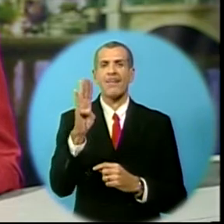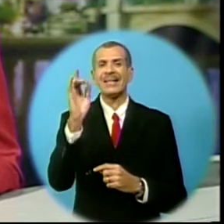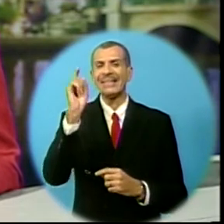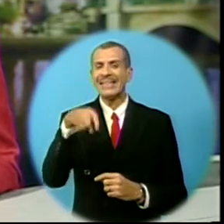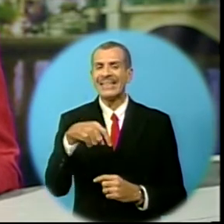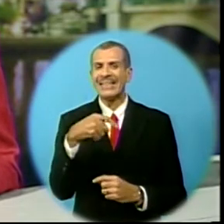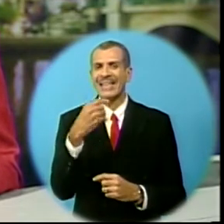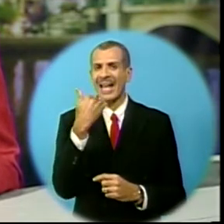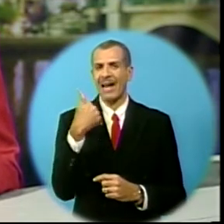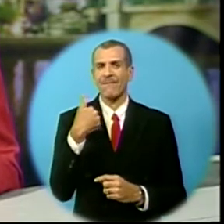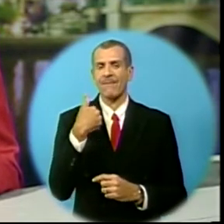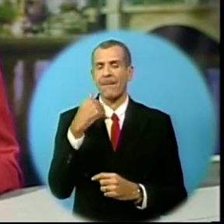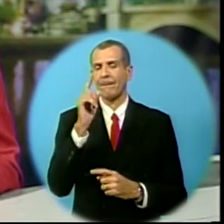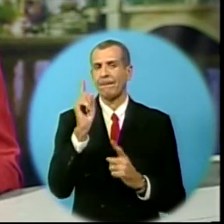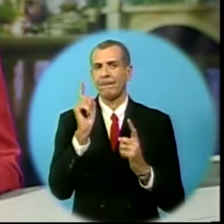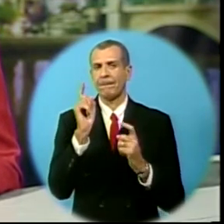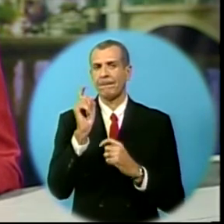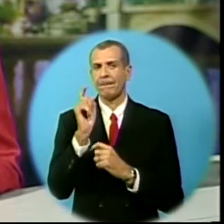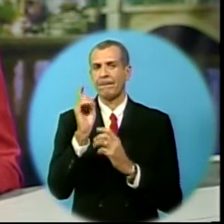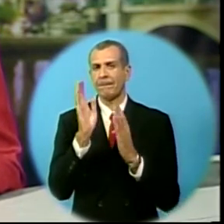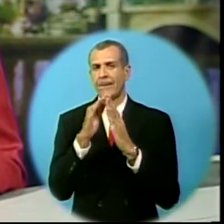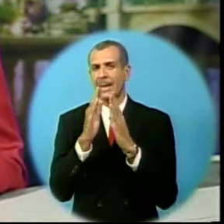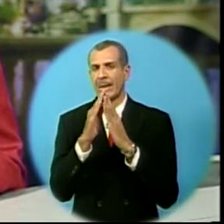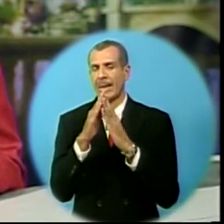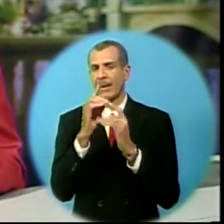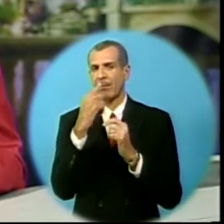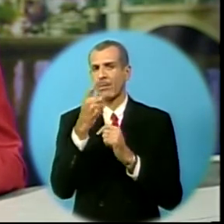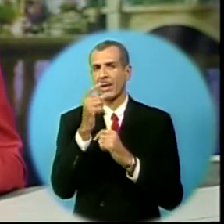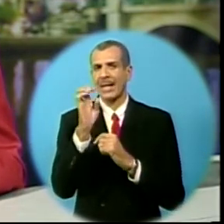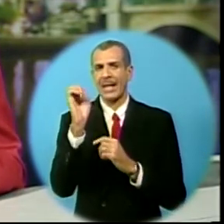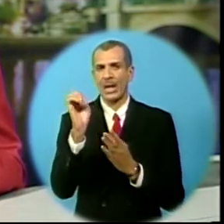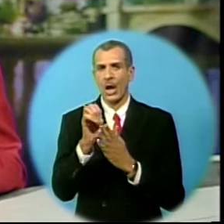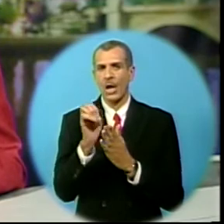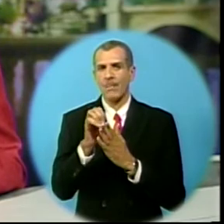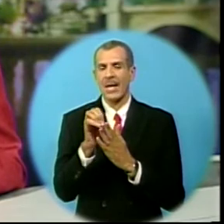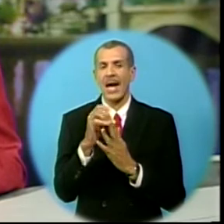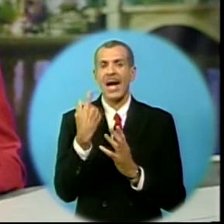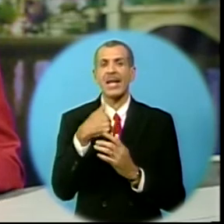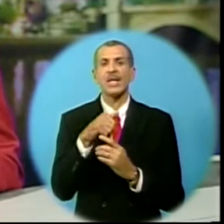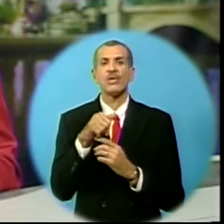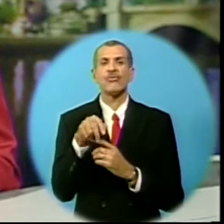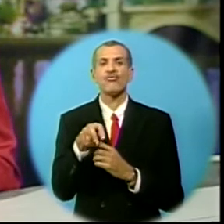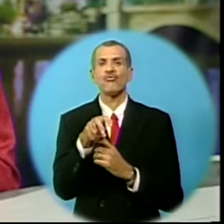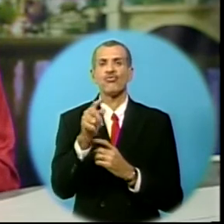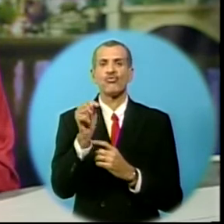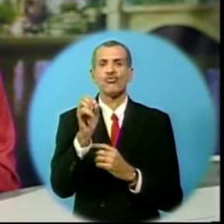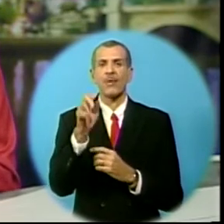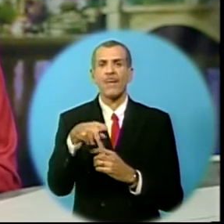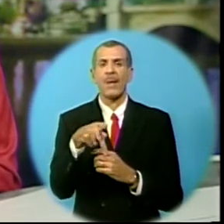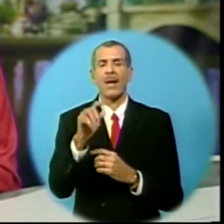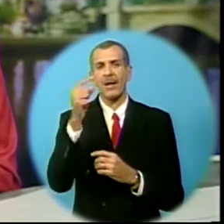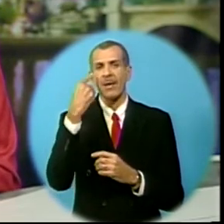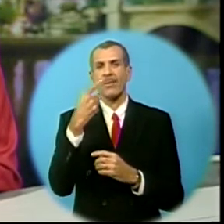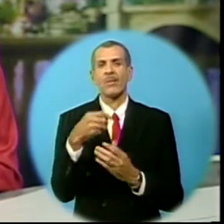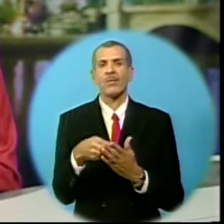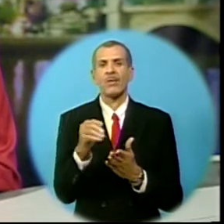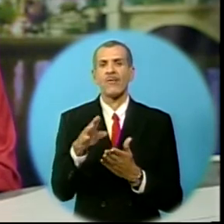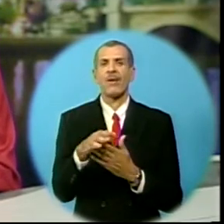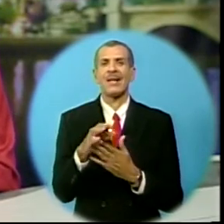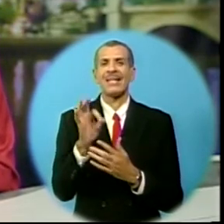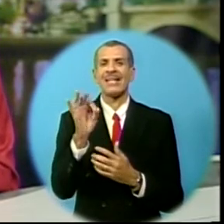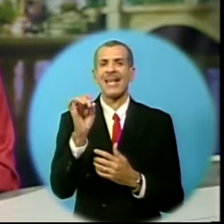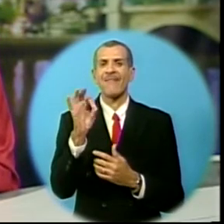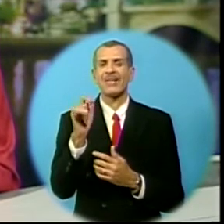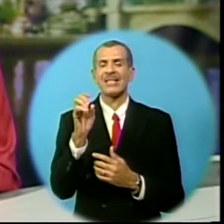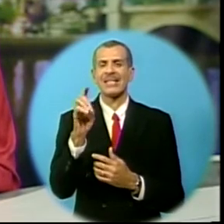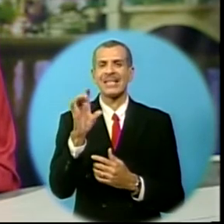to hear from Dr. Worrell on the state of the economy, the results of his road trip, how government is going to finance the deficit, and the